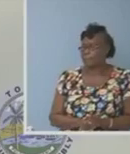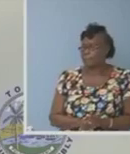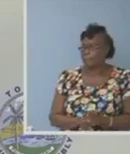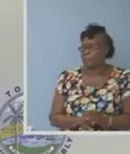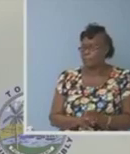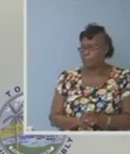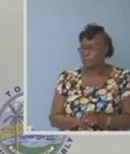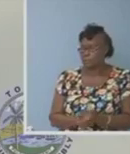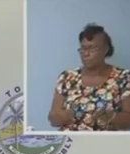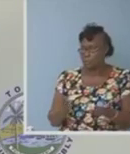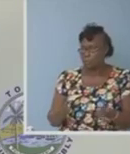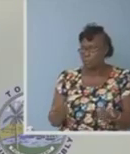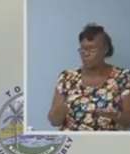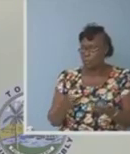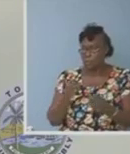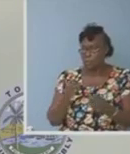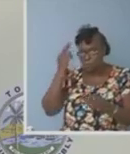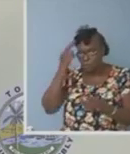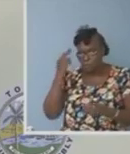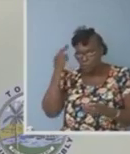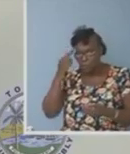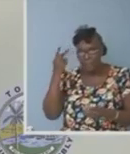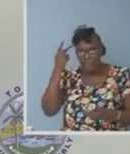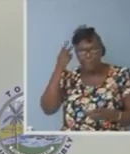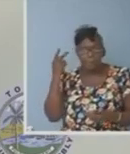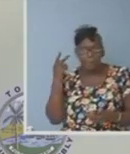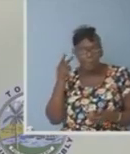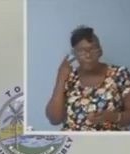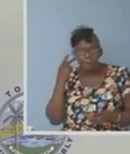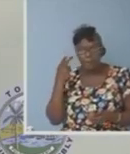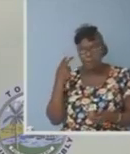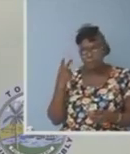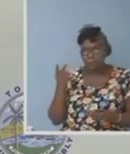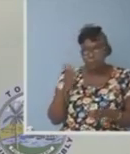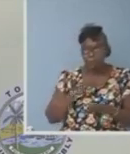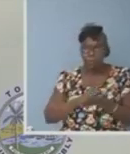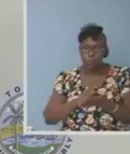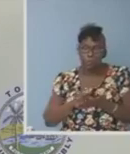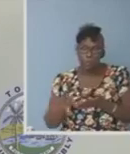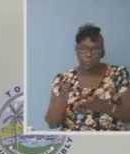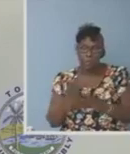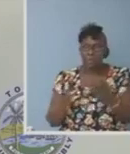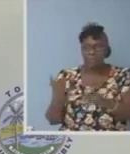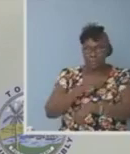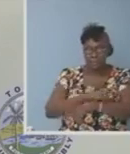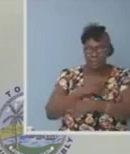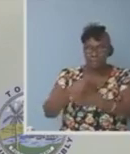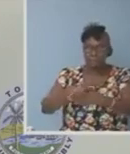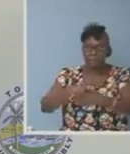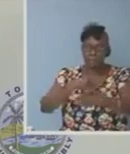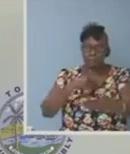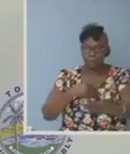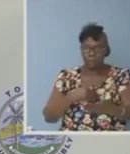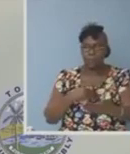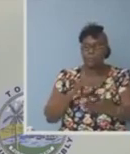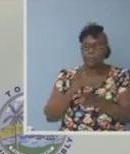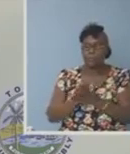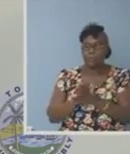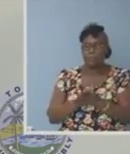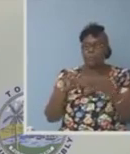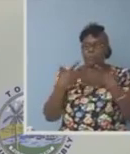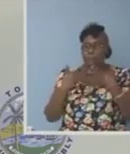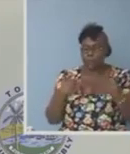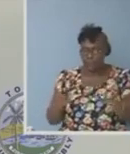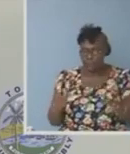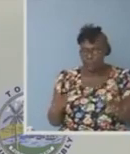to remind parents that we are really 2 weeks and some days before the end of the school term.